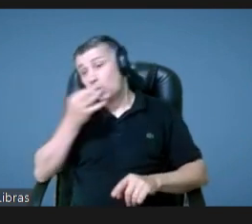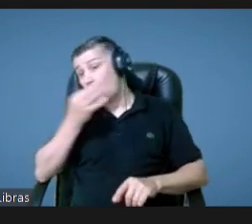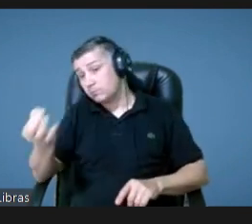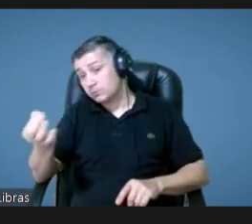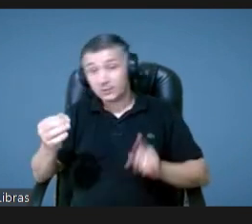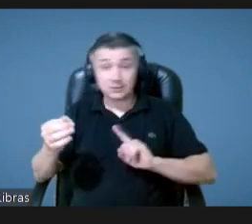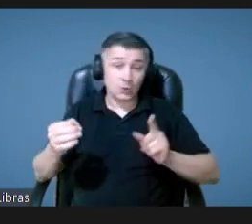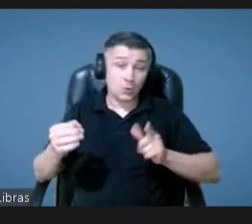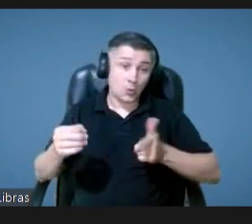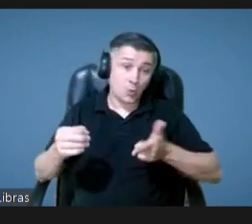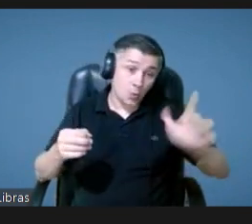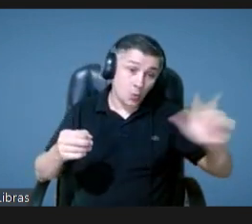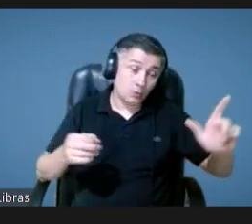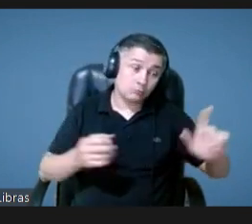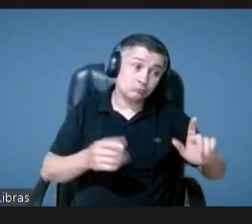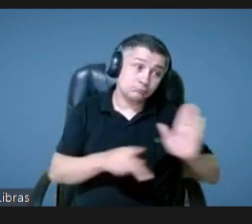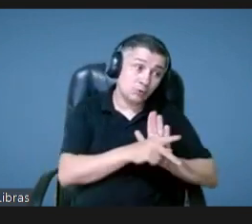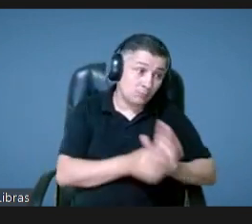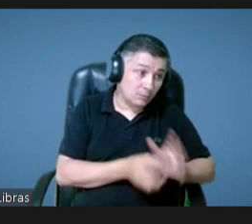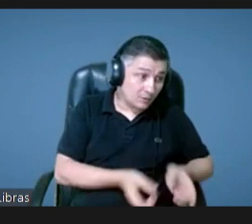but also